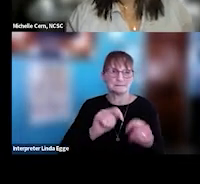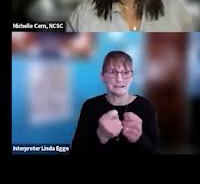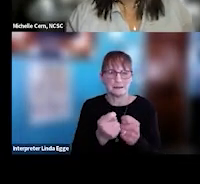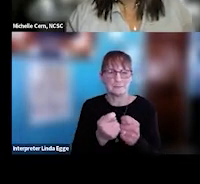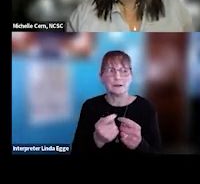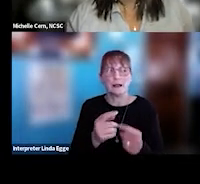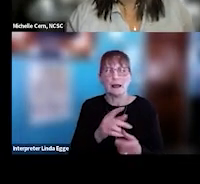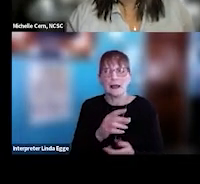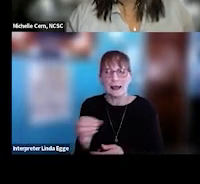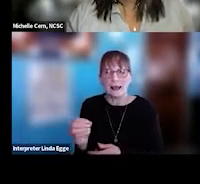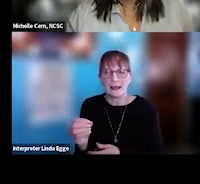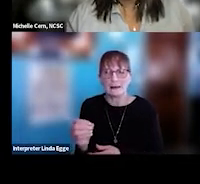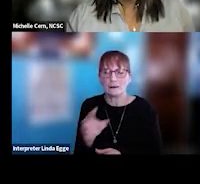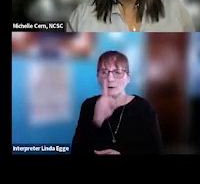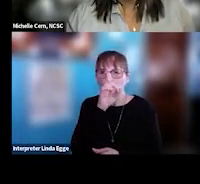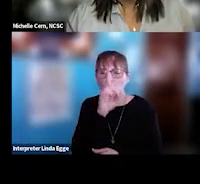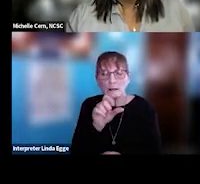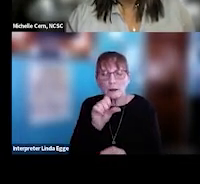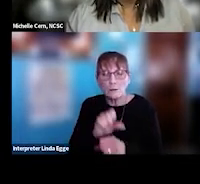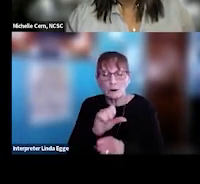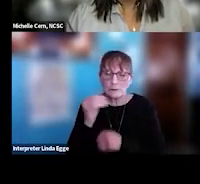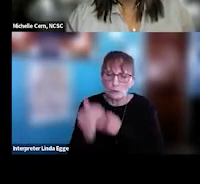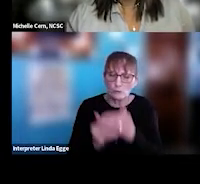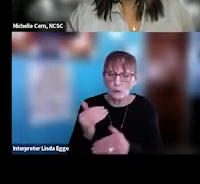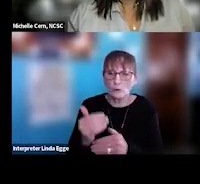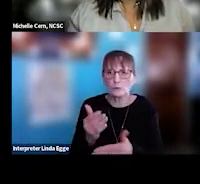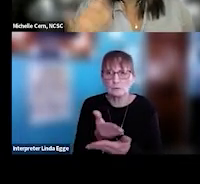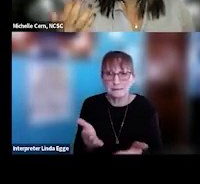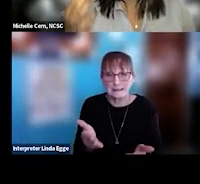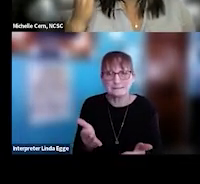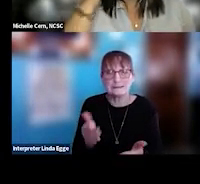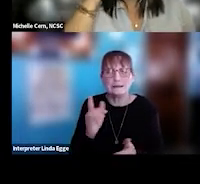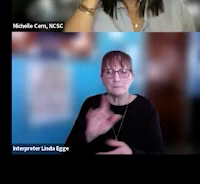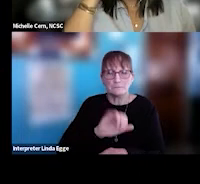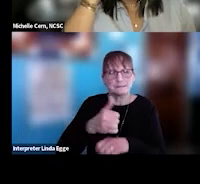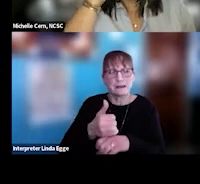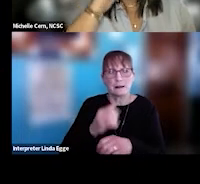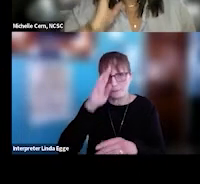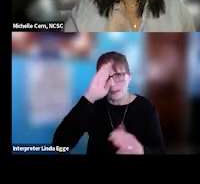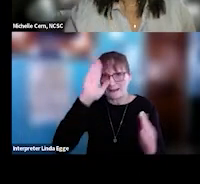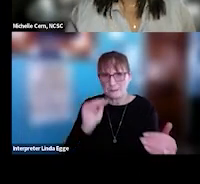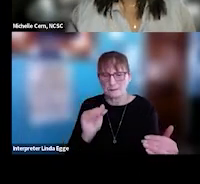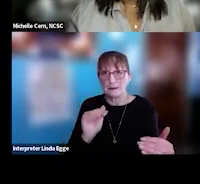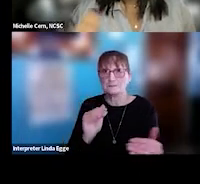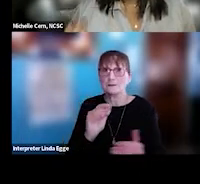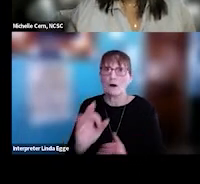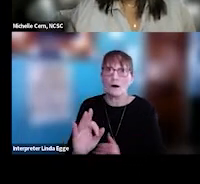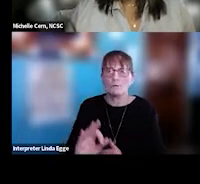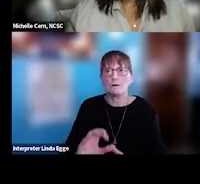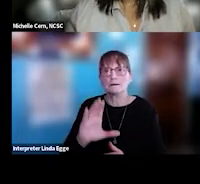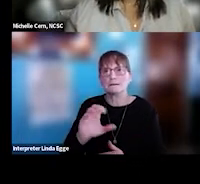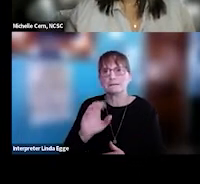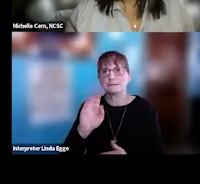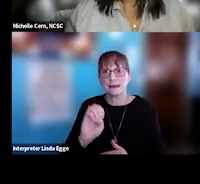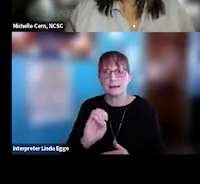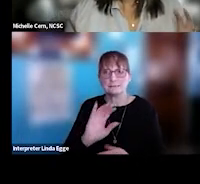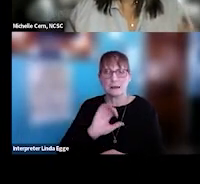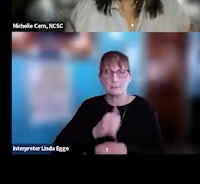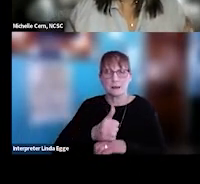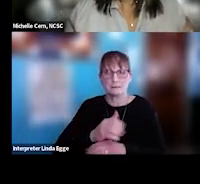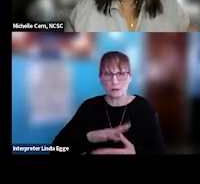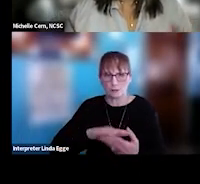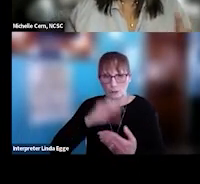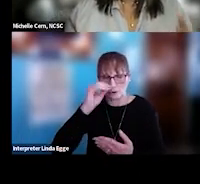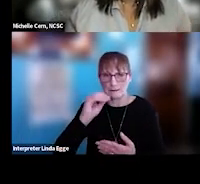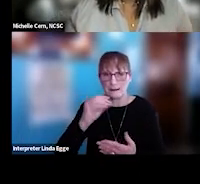champion, and really working through some of those things, setting the expectation of case-based learning. So taking